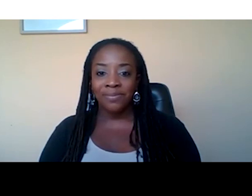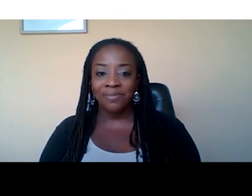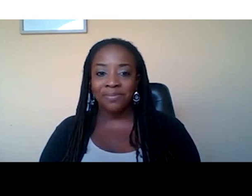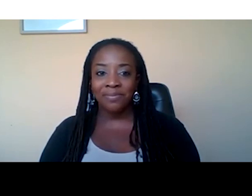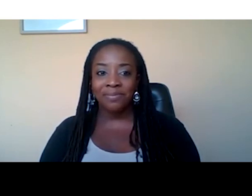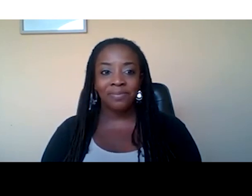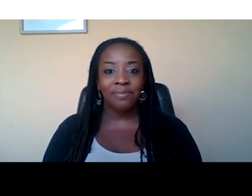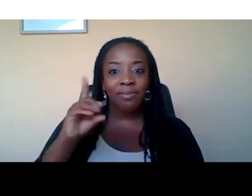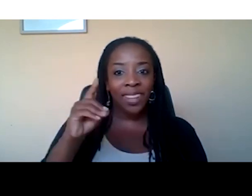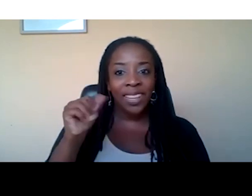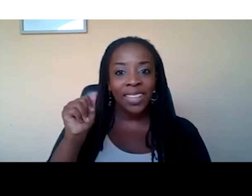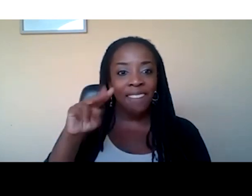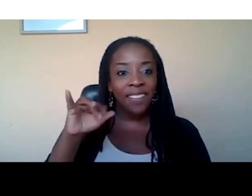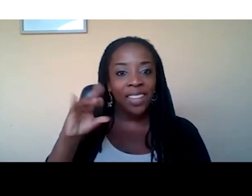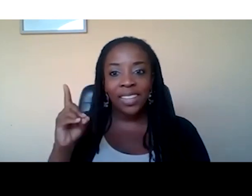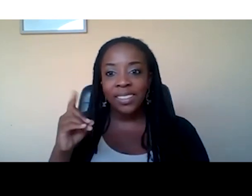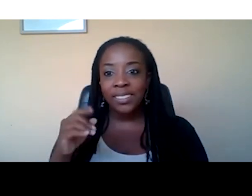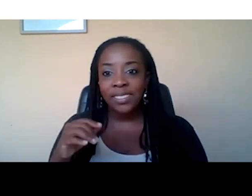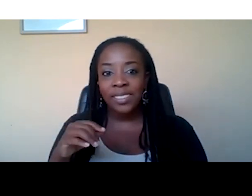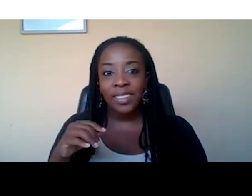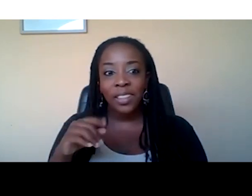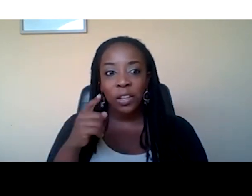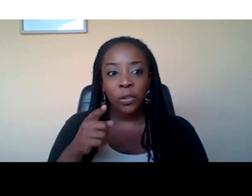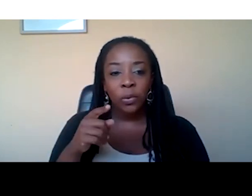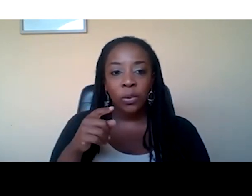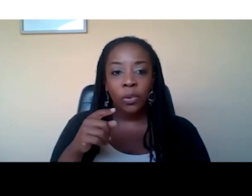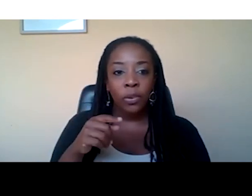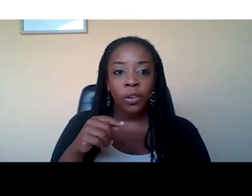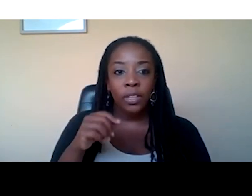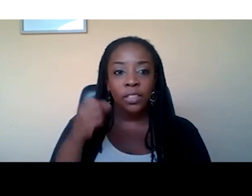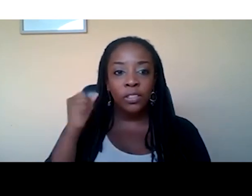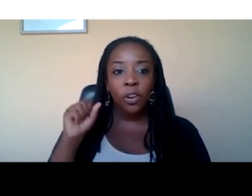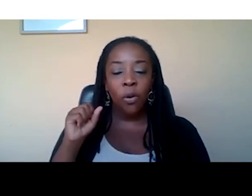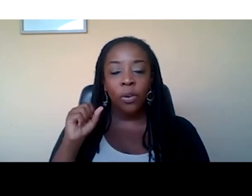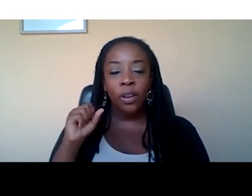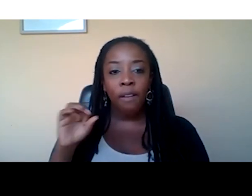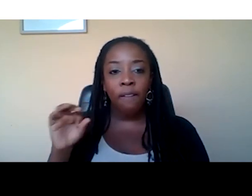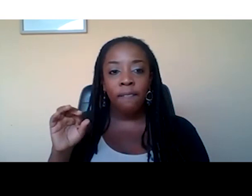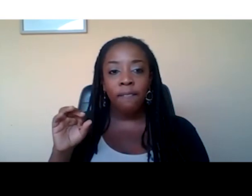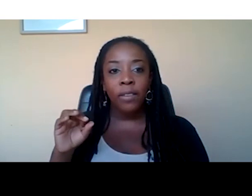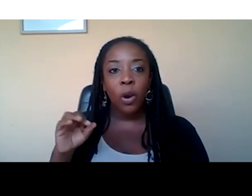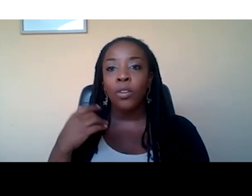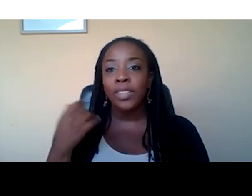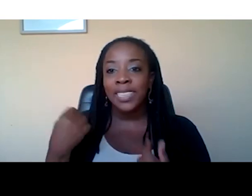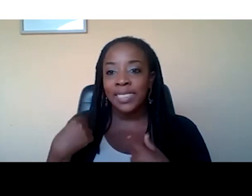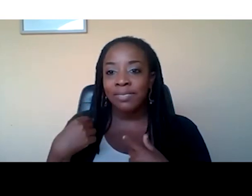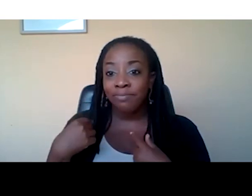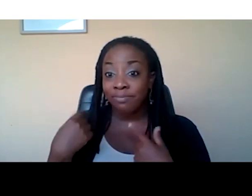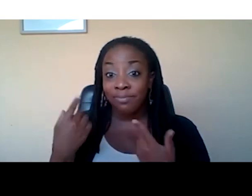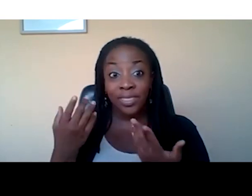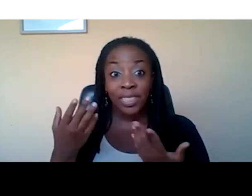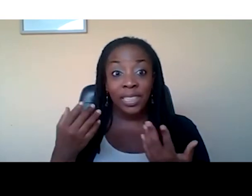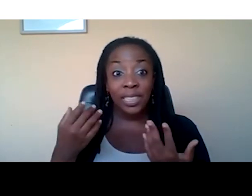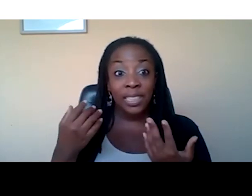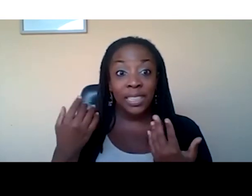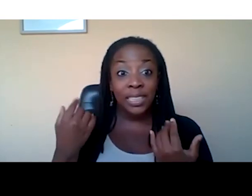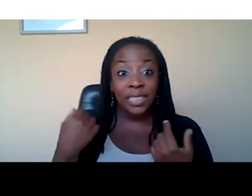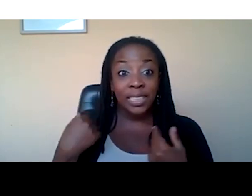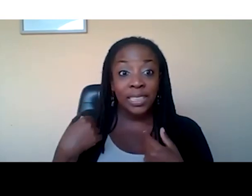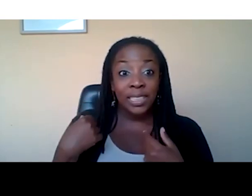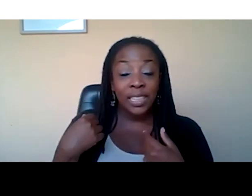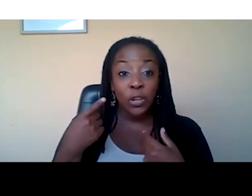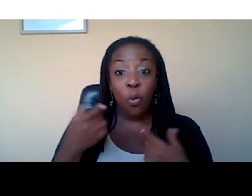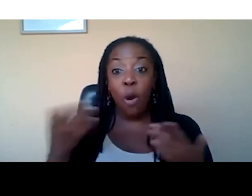David, you're muted. Sorry about that. I said, since we have you on the floor, Dr. Hendricks, what are the benefits